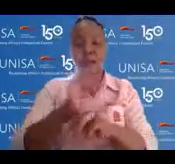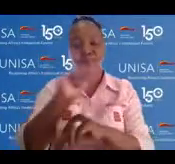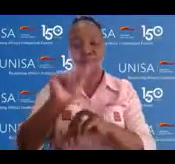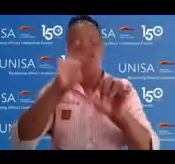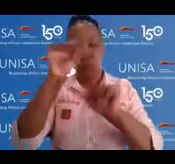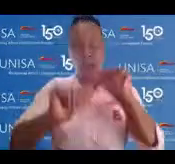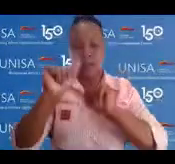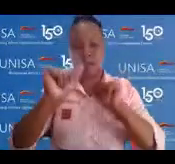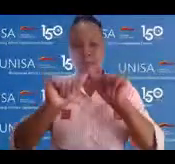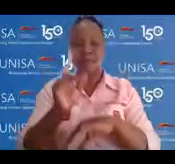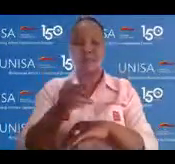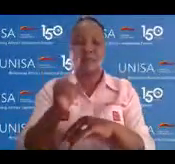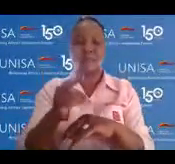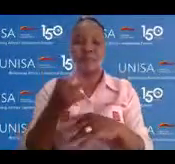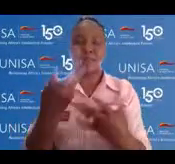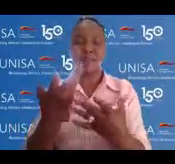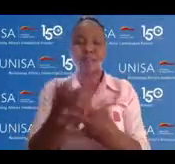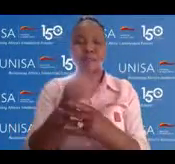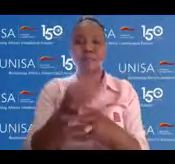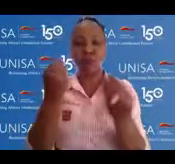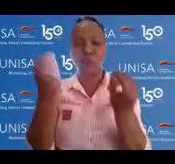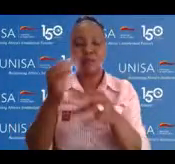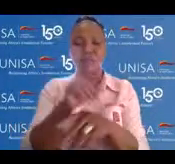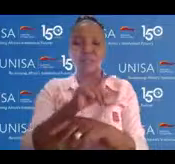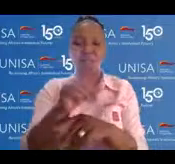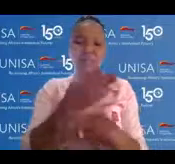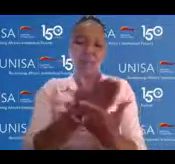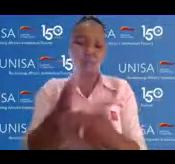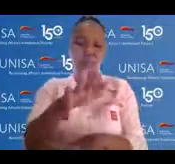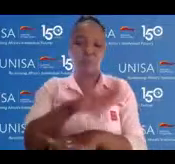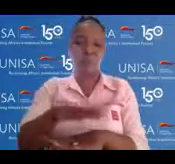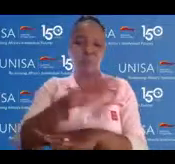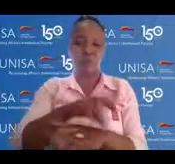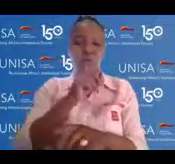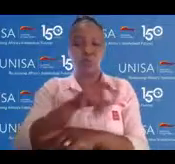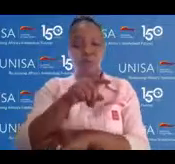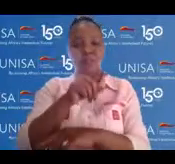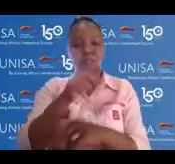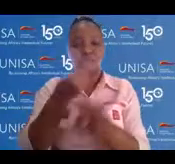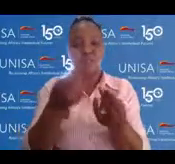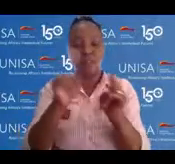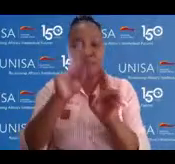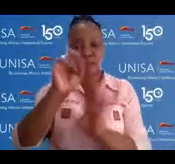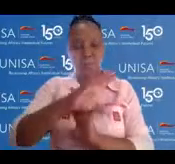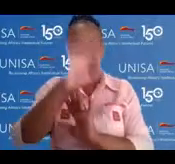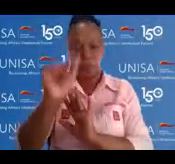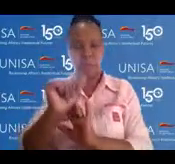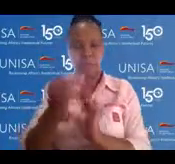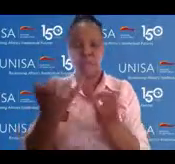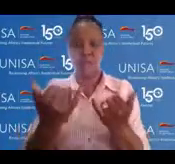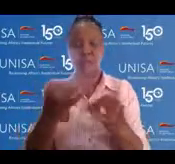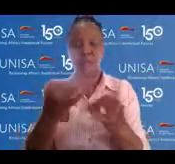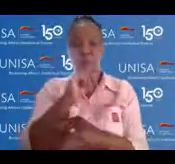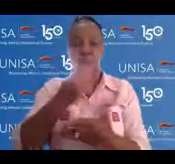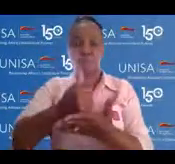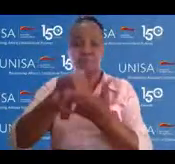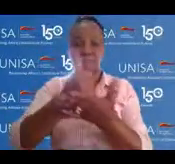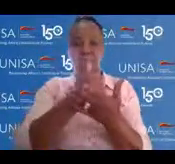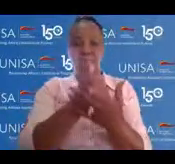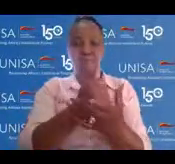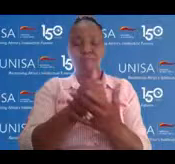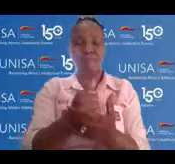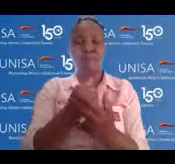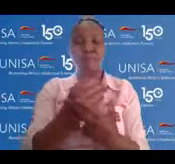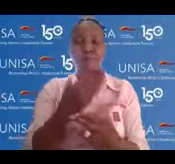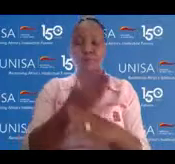the unfamiliarity with certain platforms that we use at UNISA. And our goal this morning is really to help you master these tools and the skills necessary